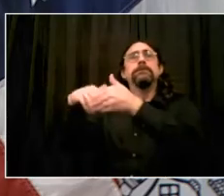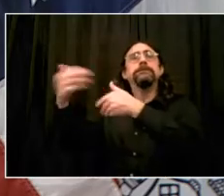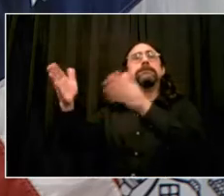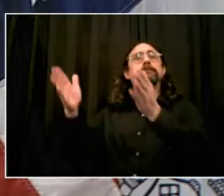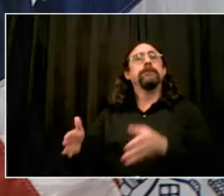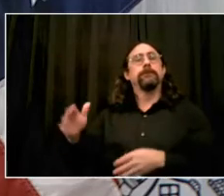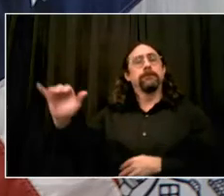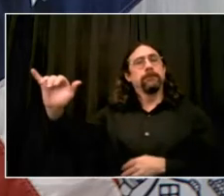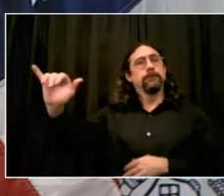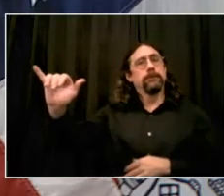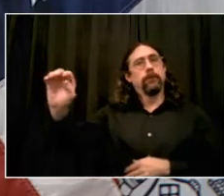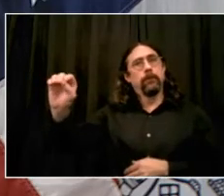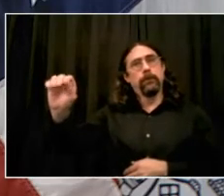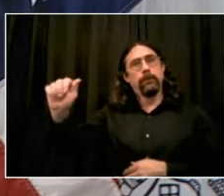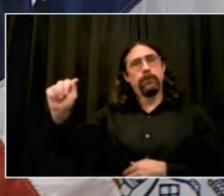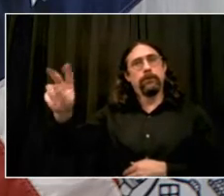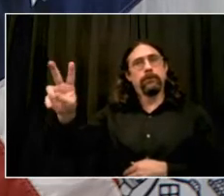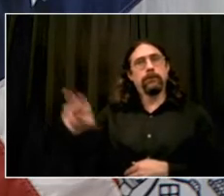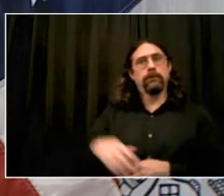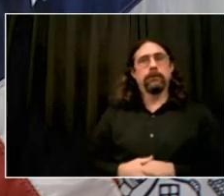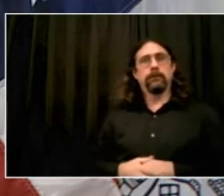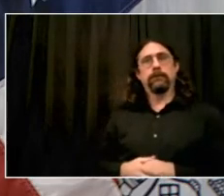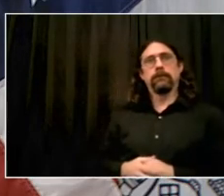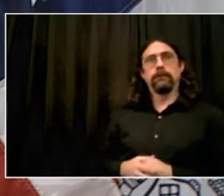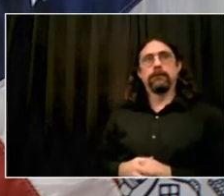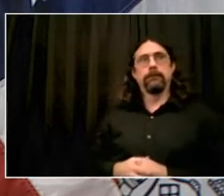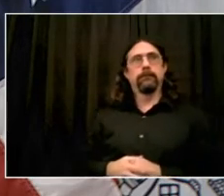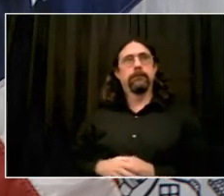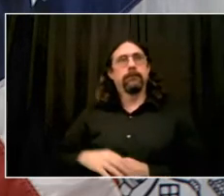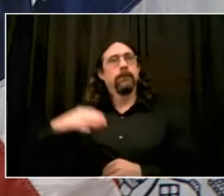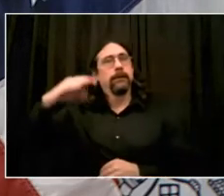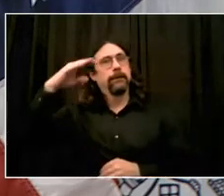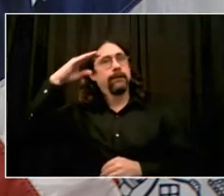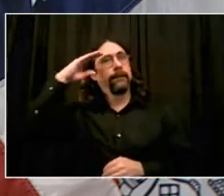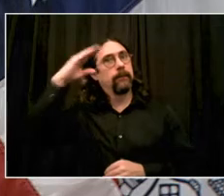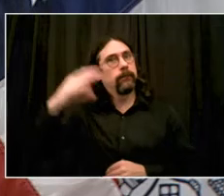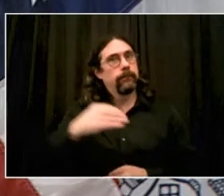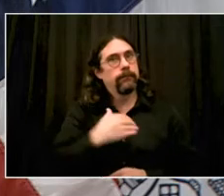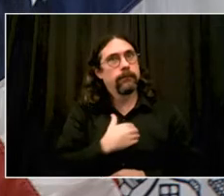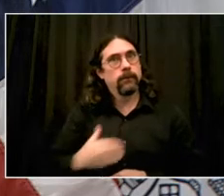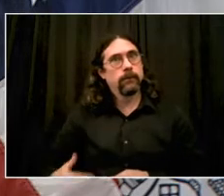Hi, Mr. Mayor. I just wanted to ask you about